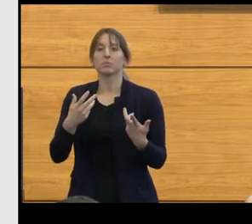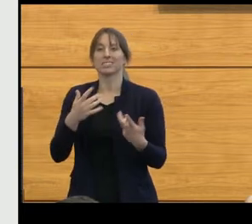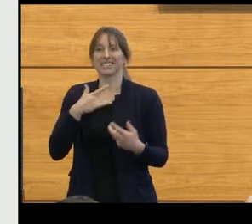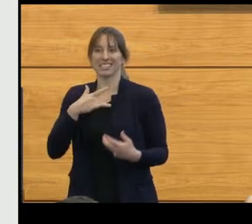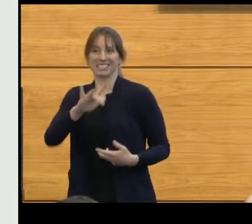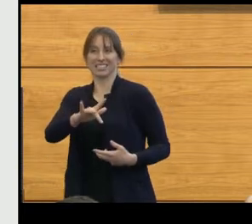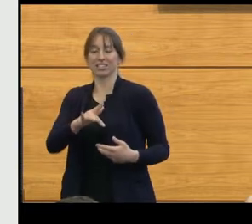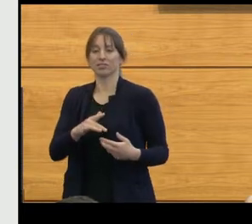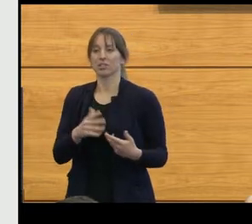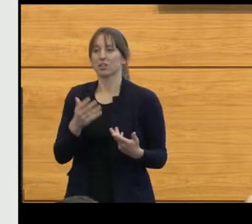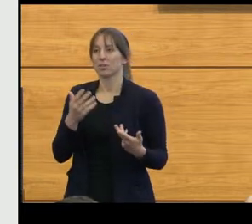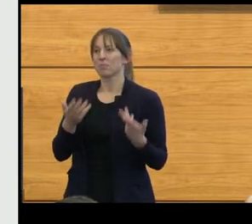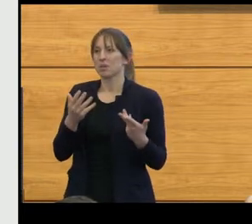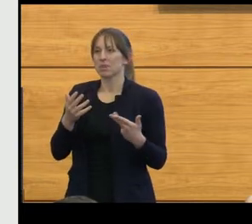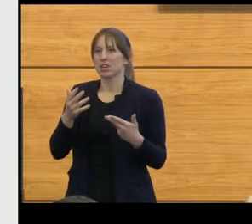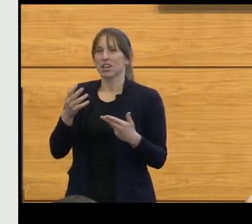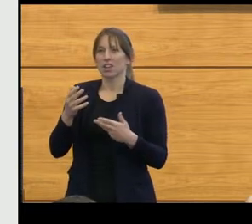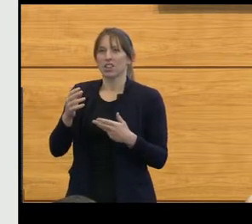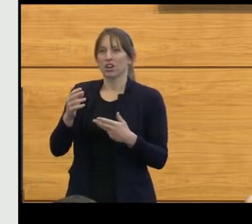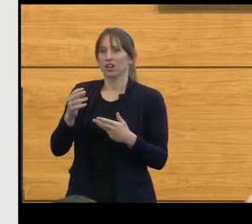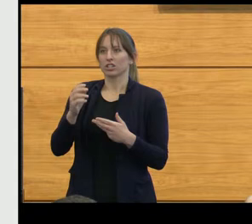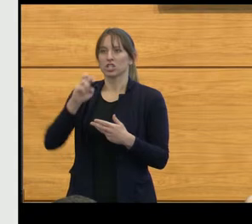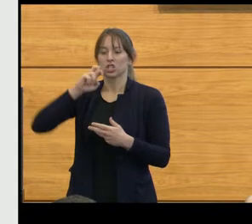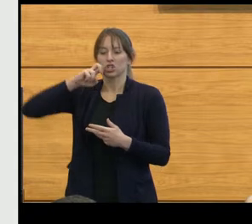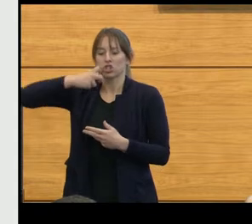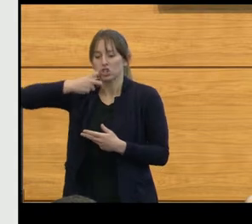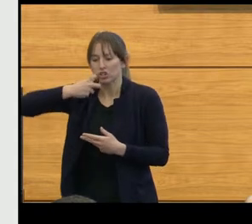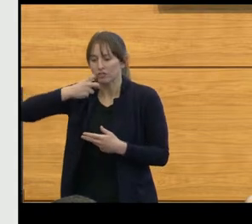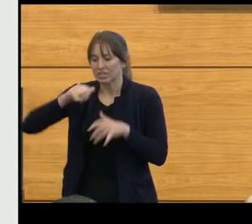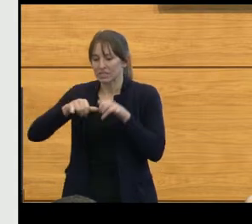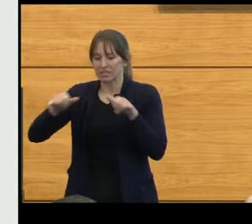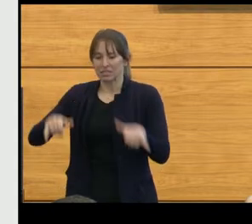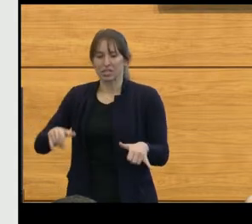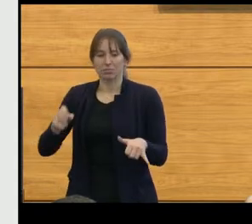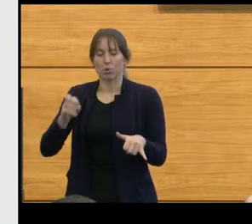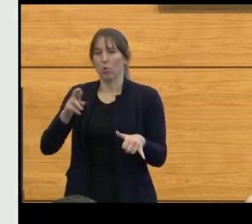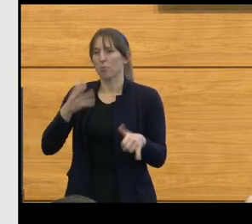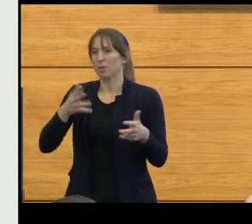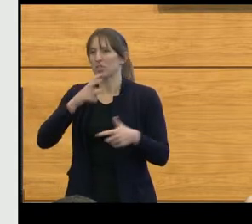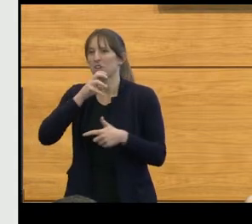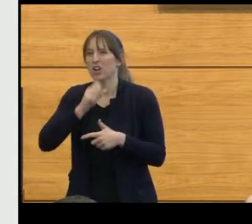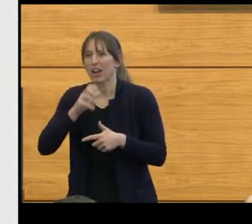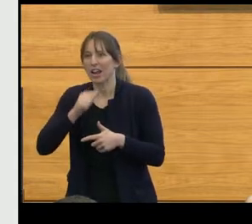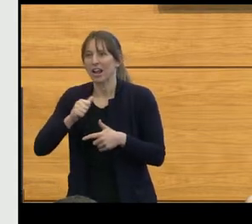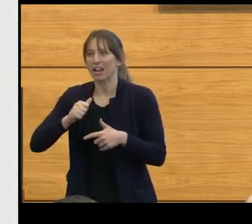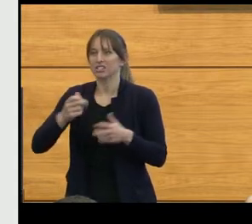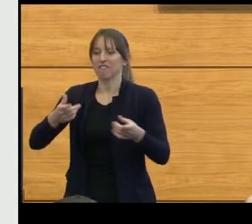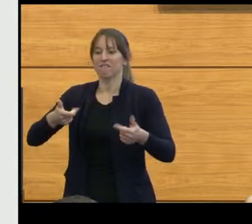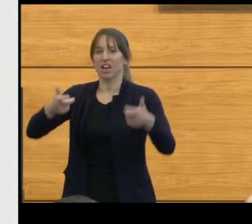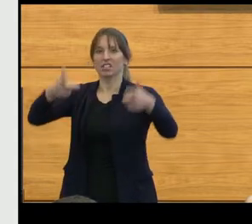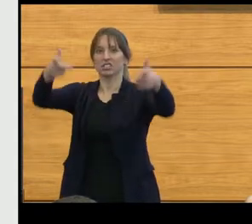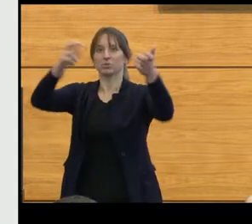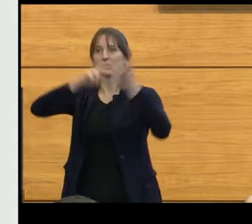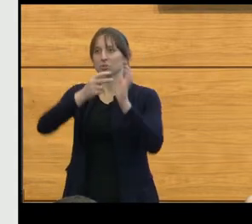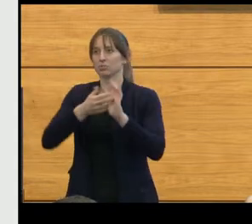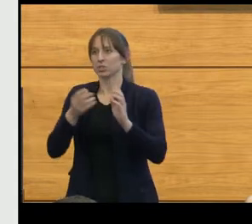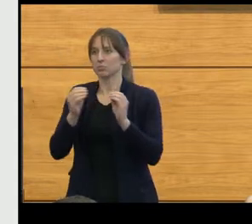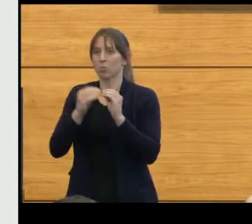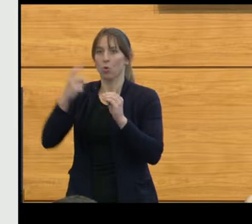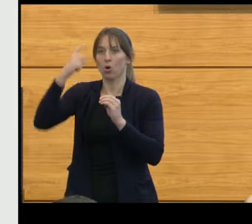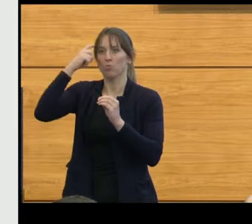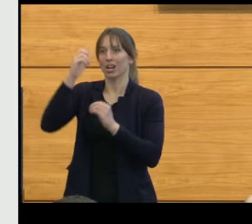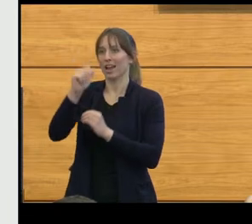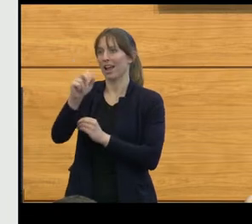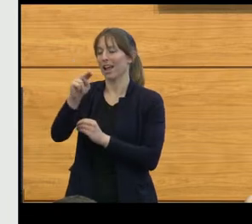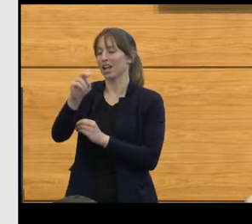Their nervous system, their vasculature can age more rapidly so that they develop more in the way of aneurysms and